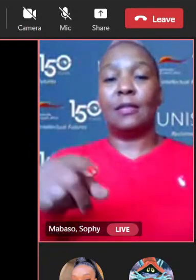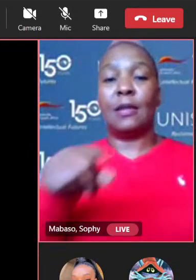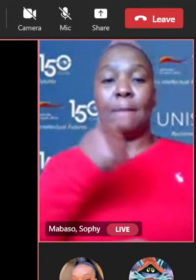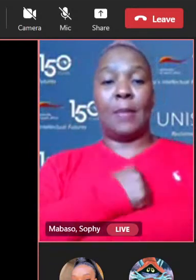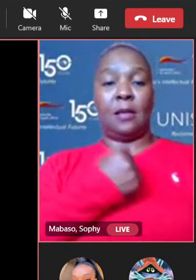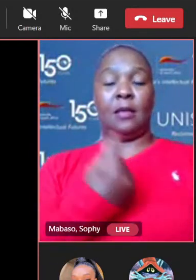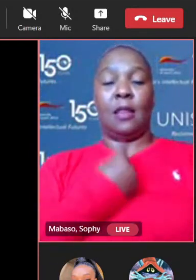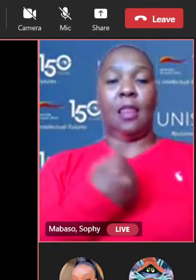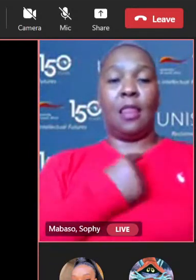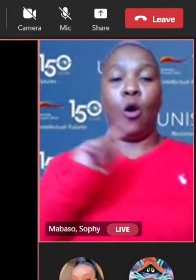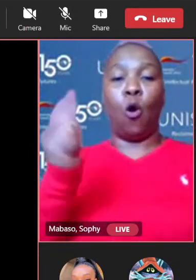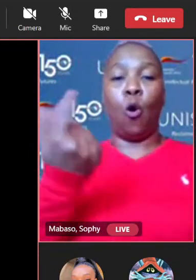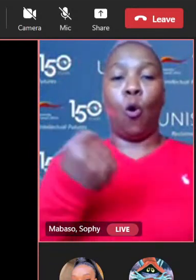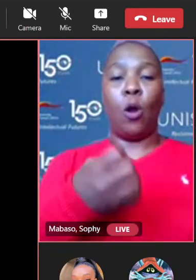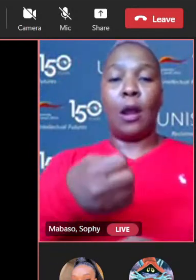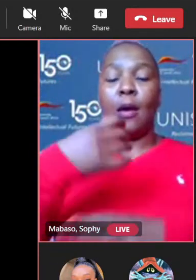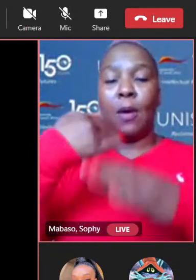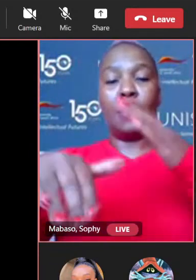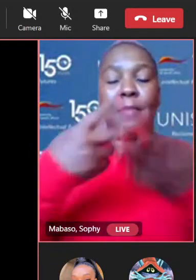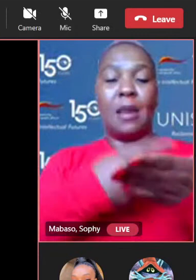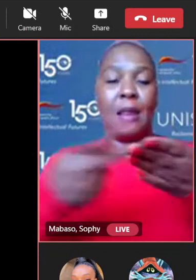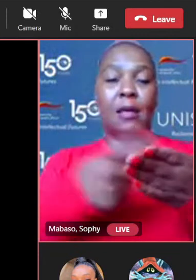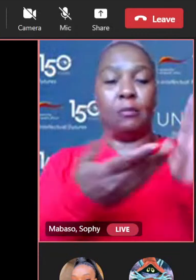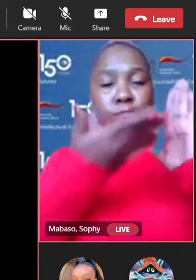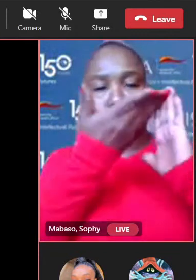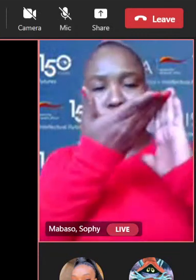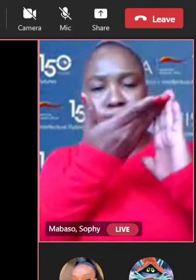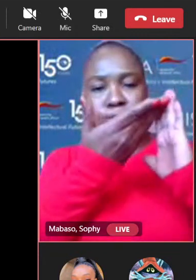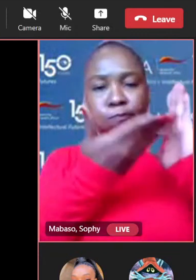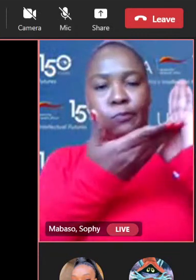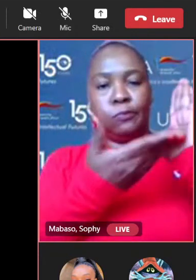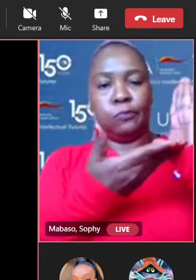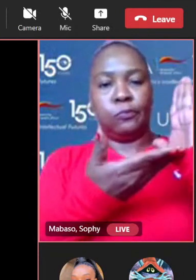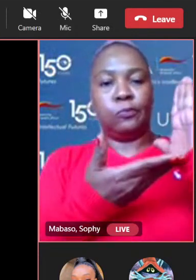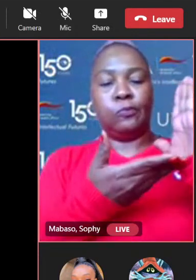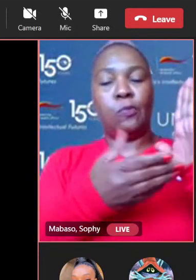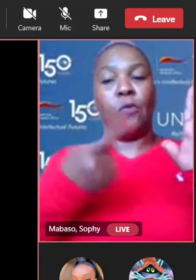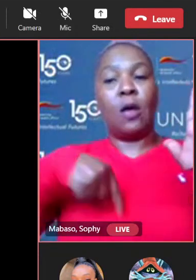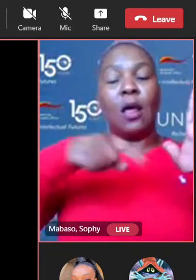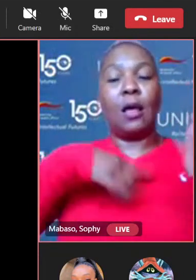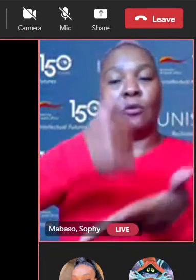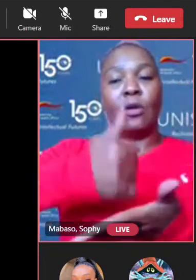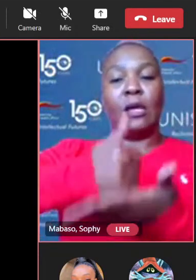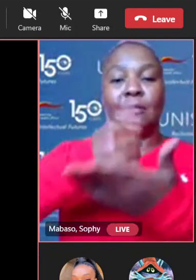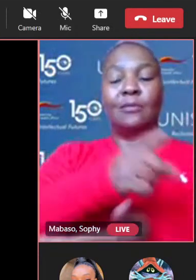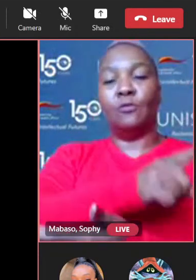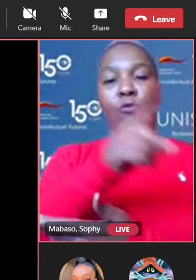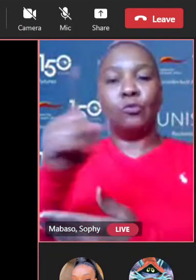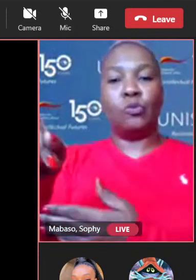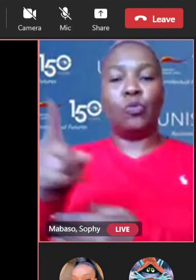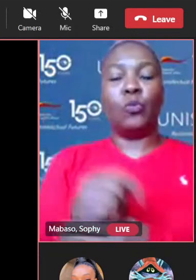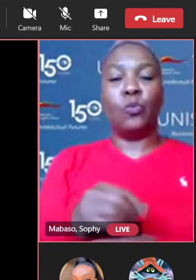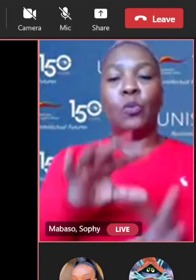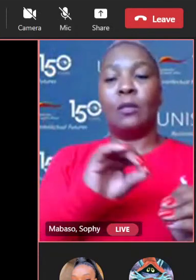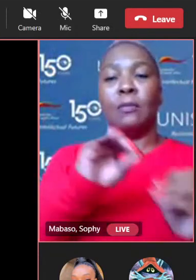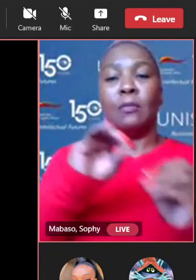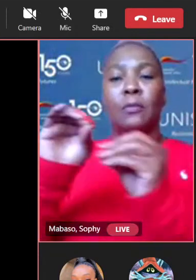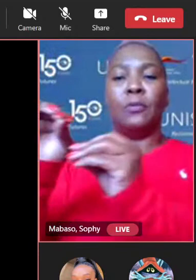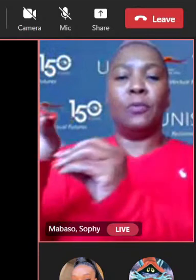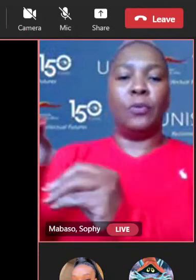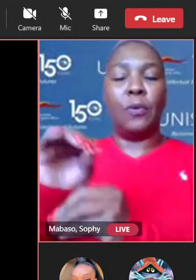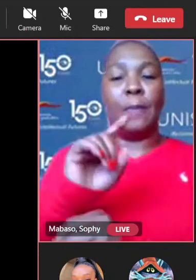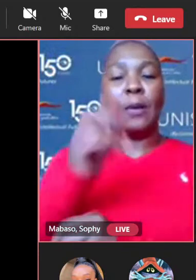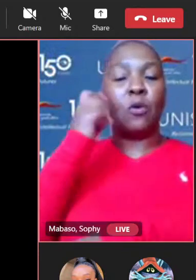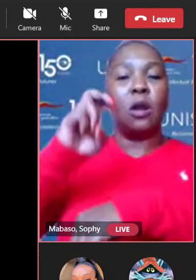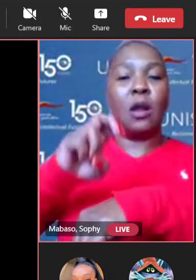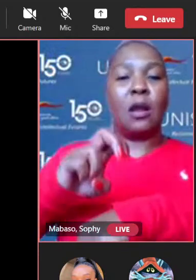email addresses are provided there for us to be able to assist you with an escalation, but you need